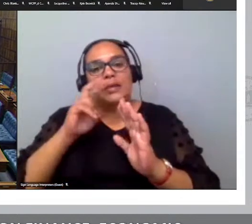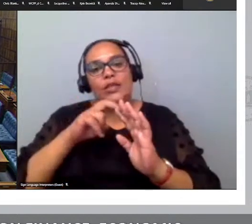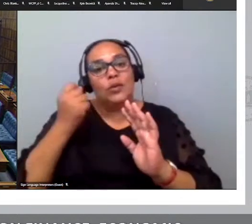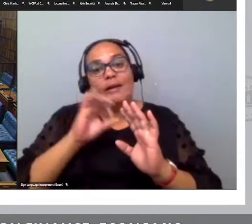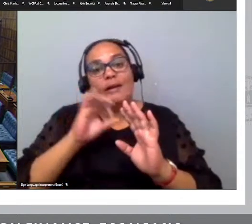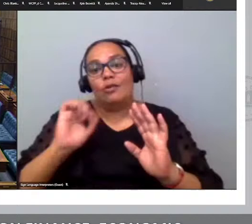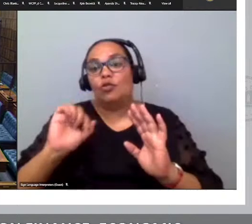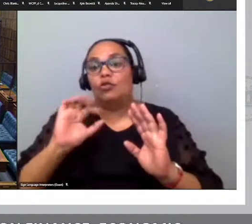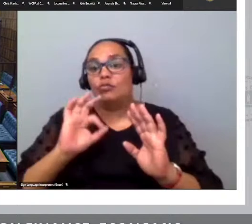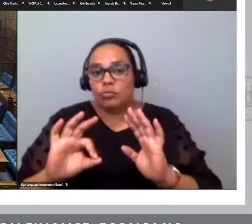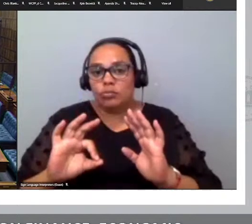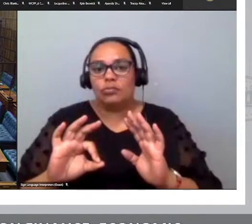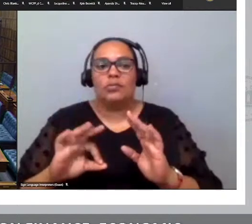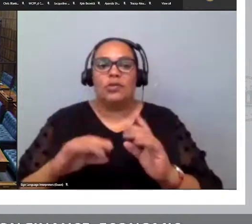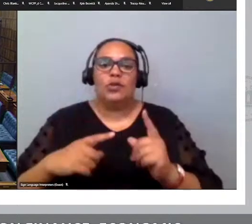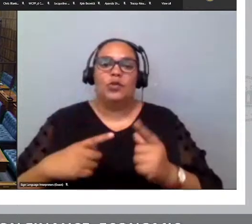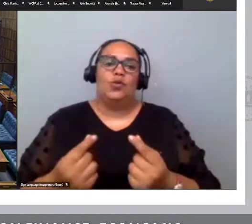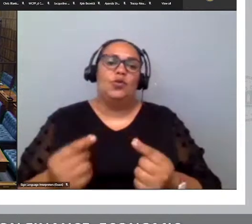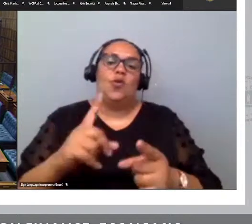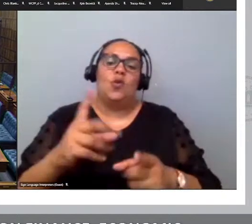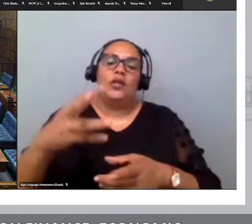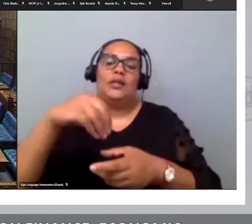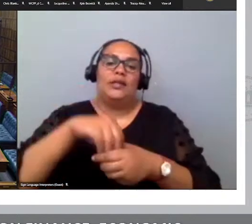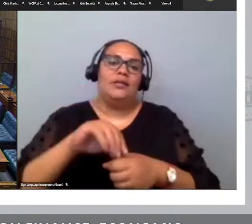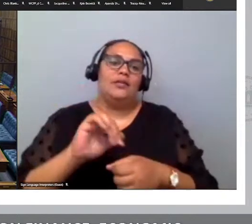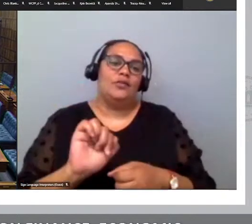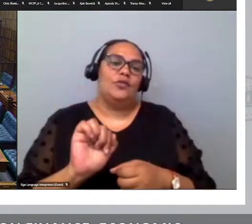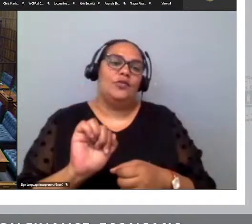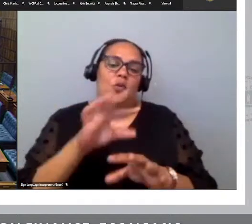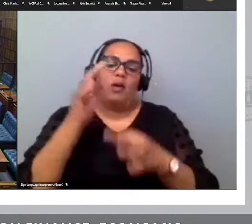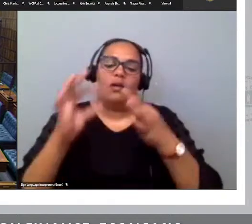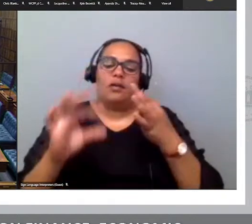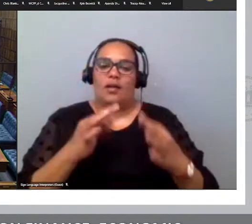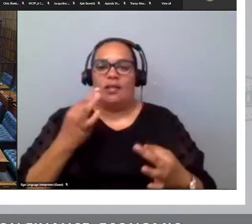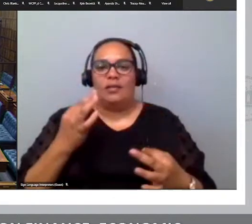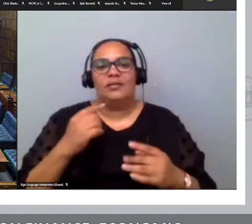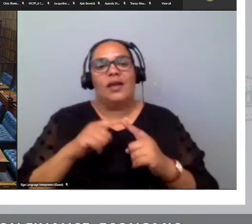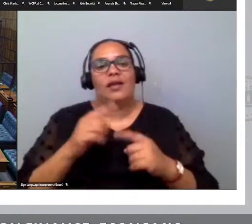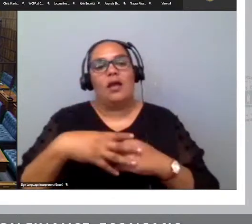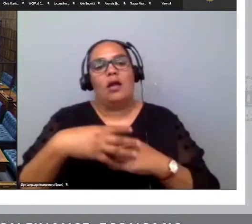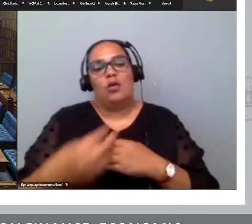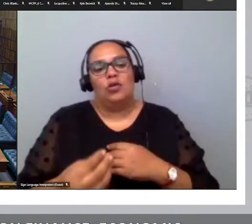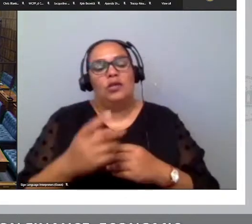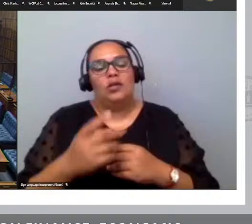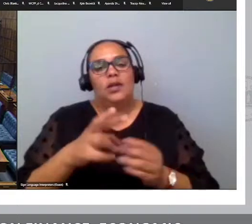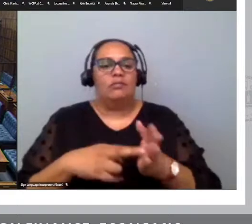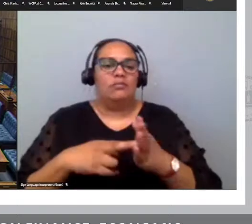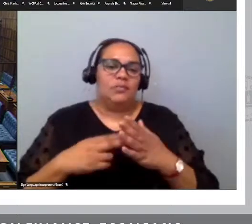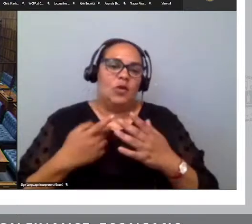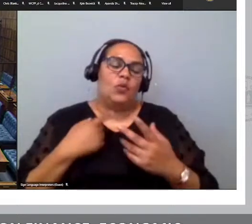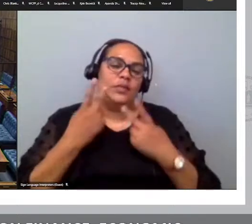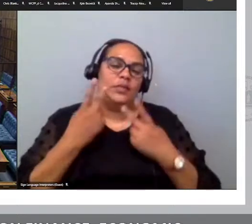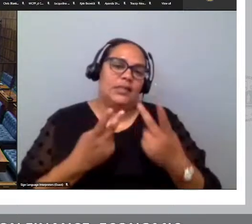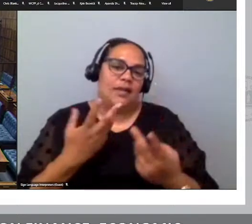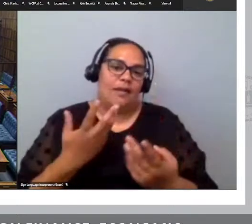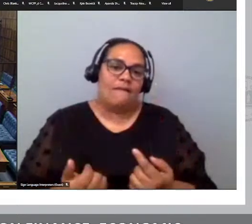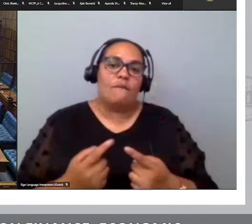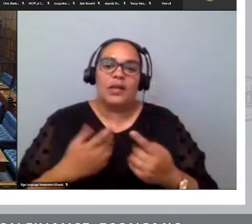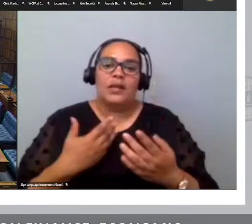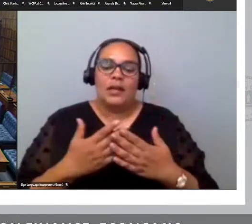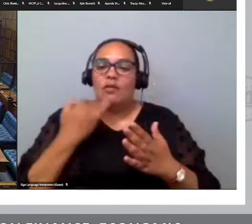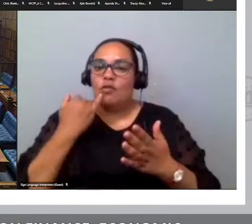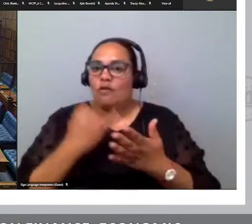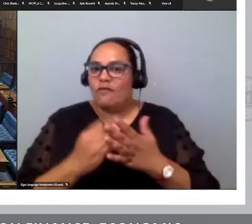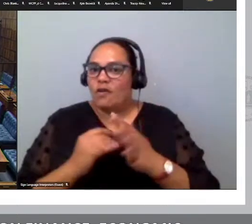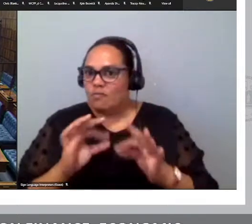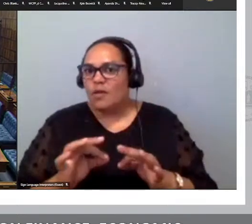actual elements that go into the analysis and then the outcomes and recommendations that we see but we can confirm I